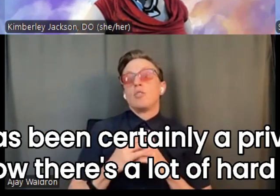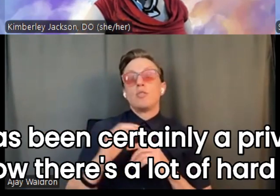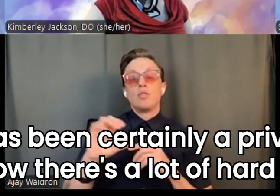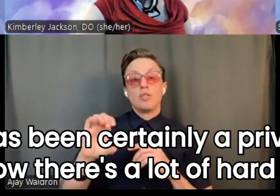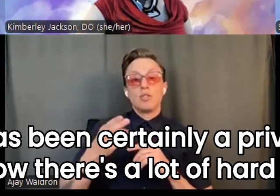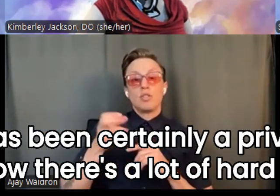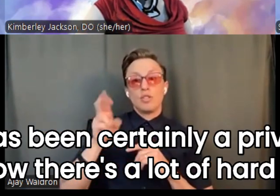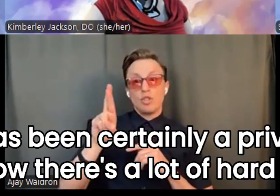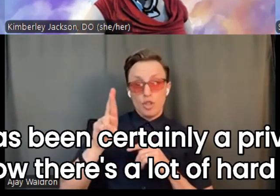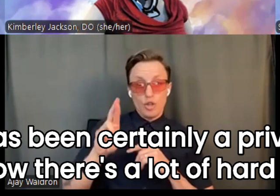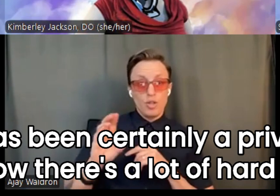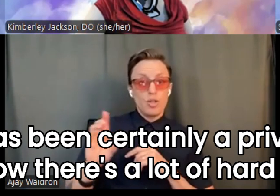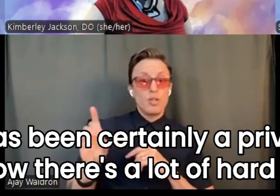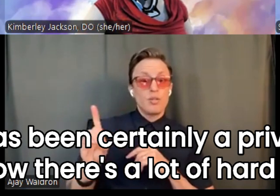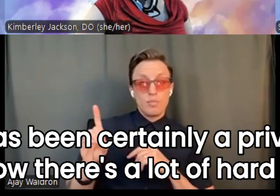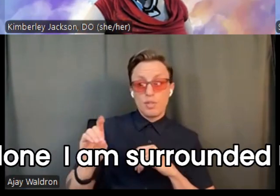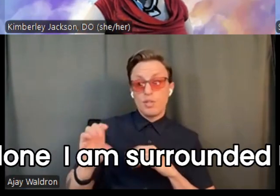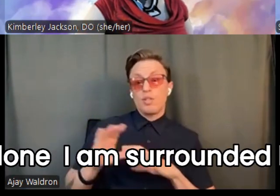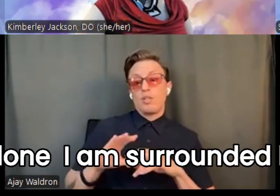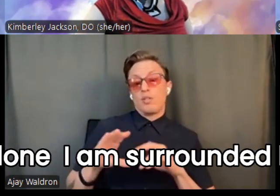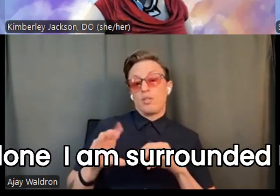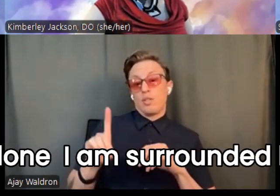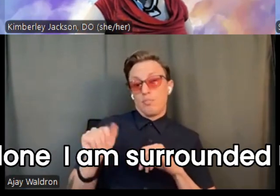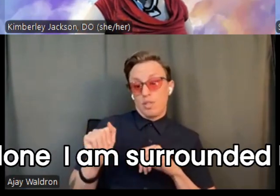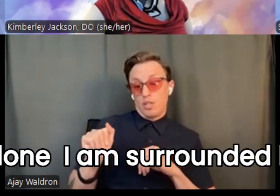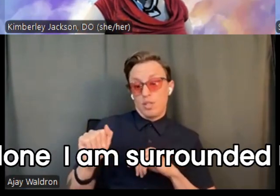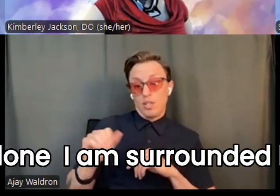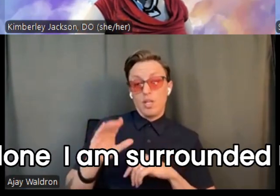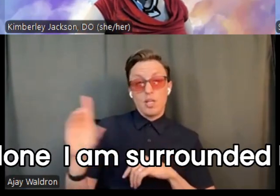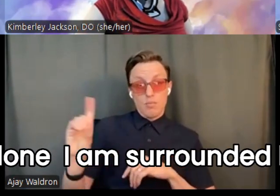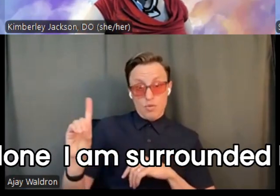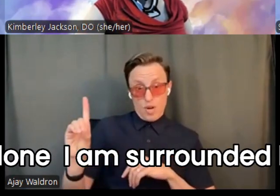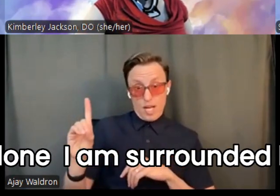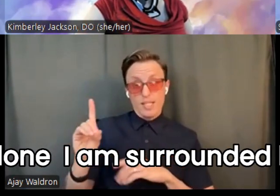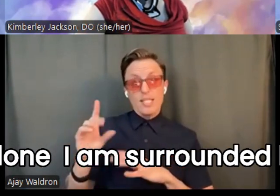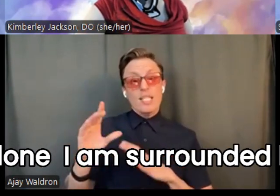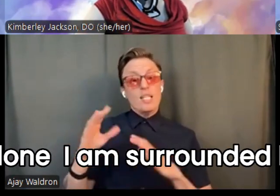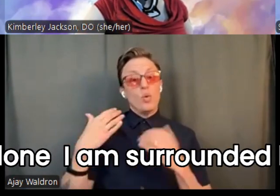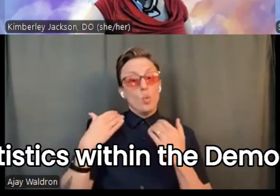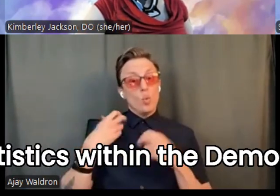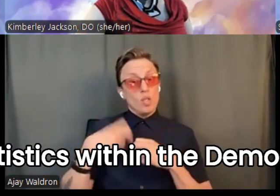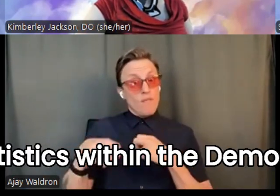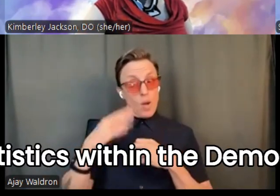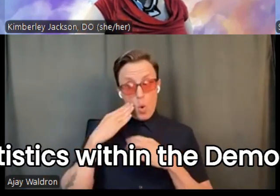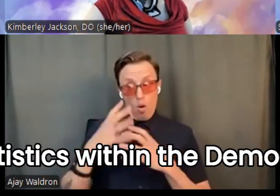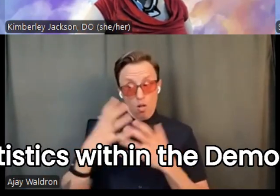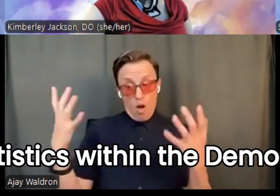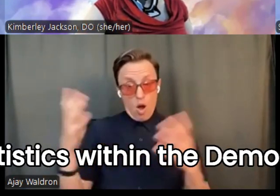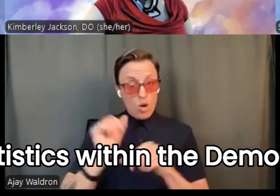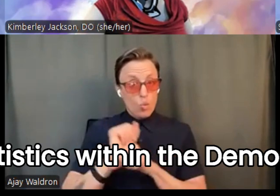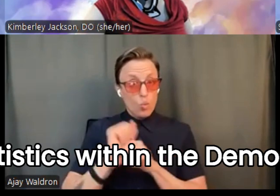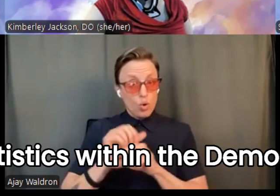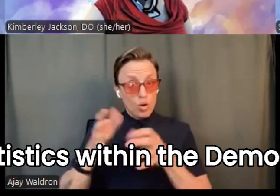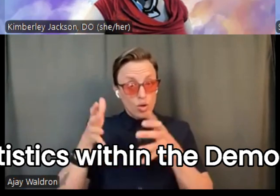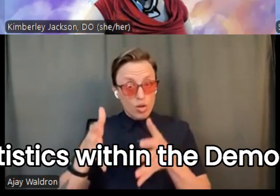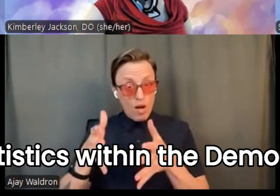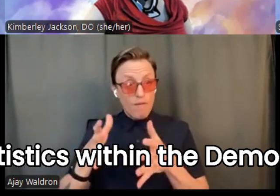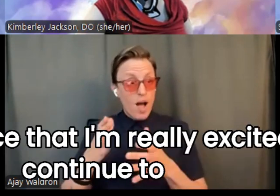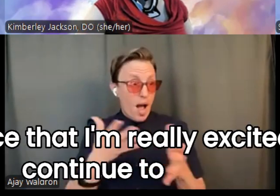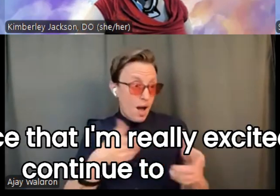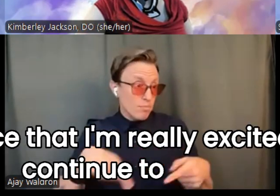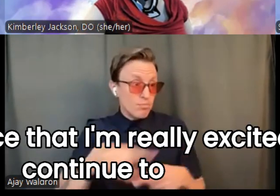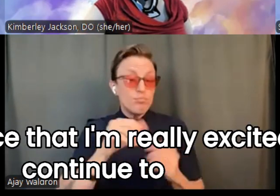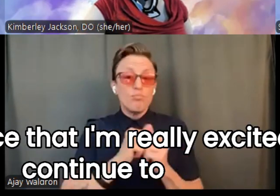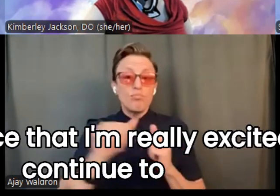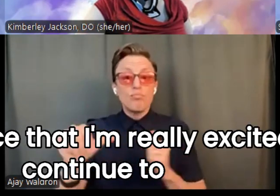been certainly a privilege, but I know there's a lot of hard work to be done. I am surrounded by a lot of other autistics within the